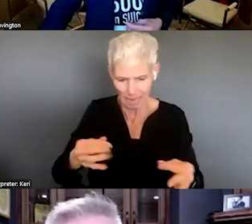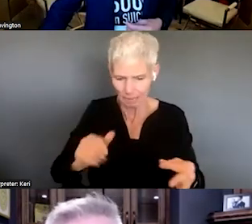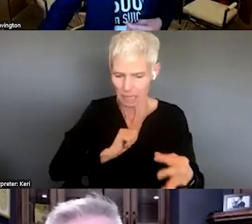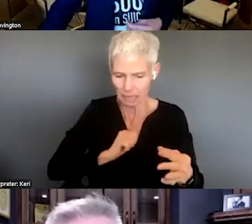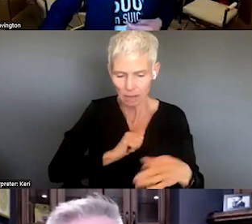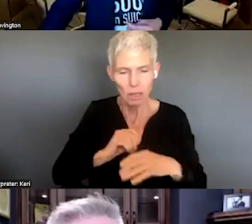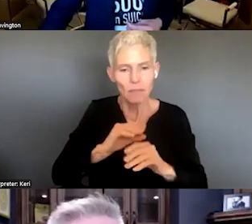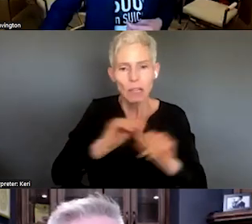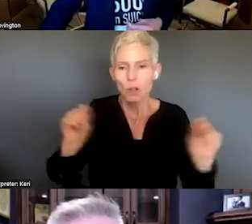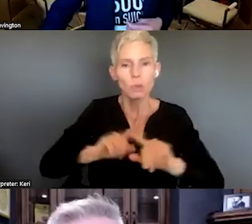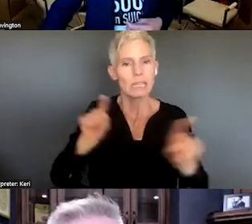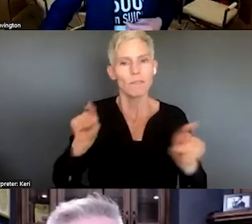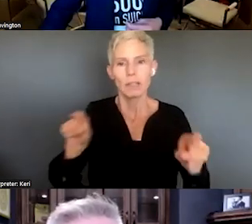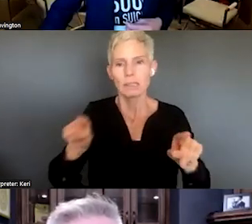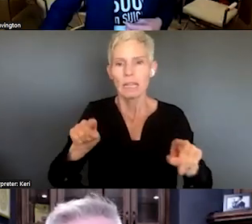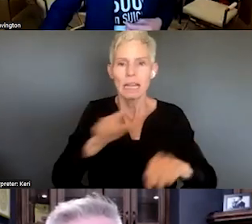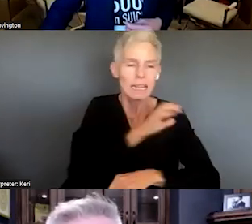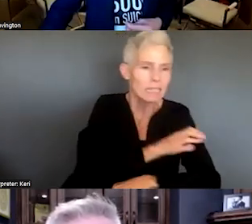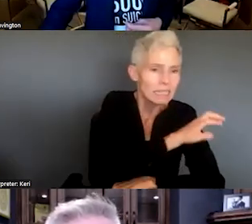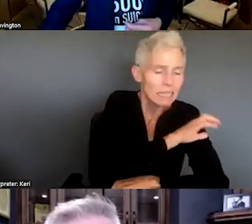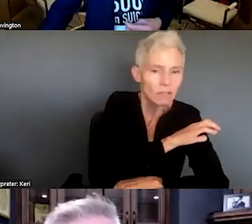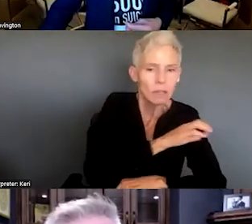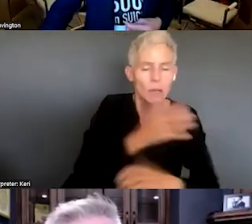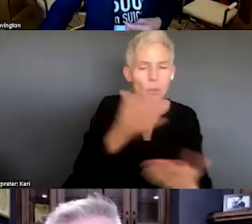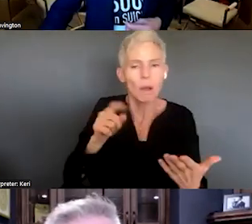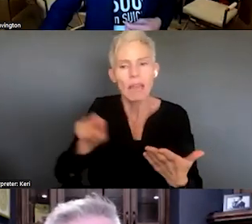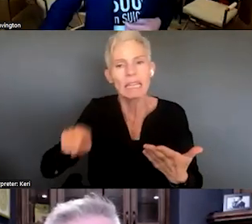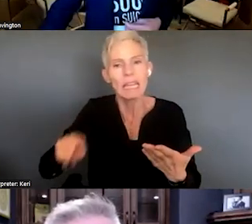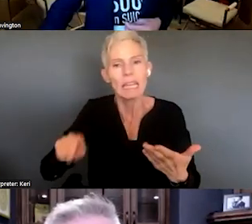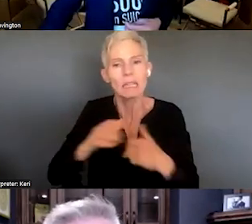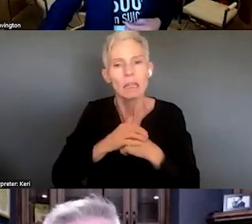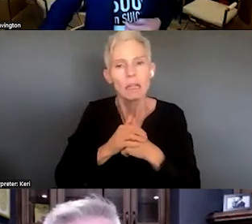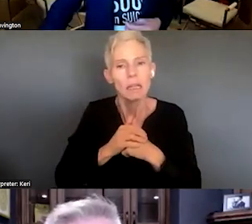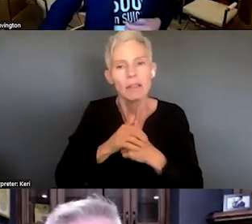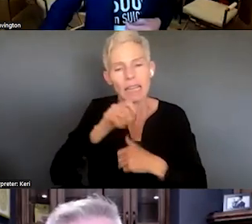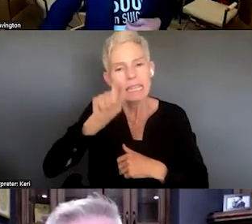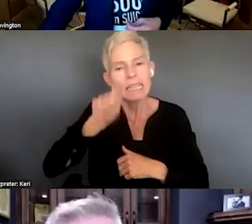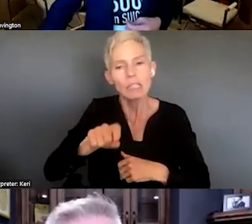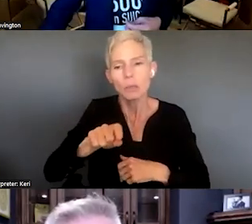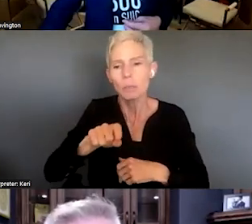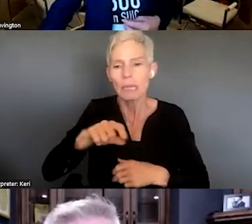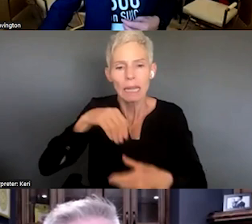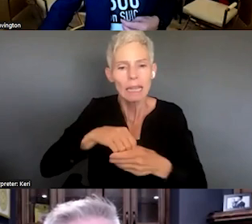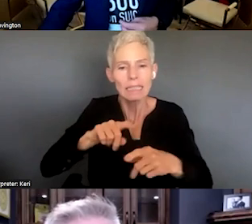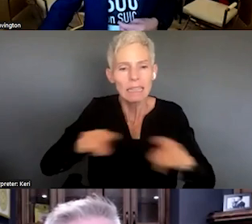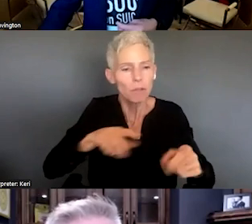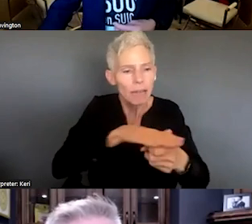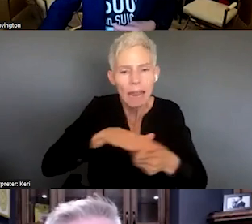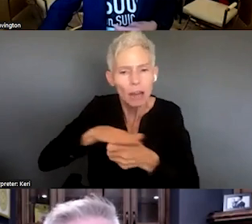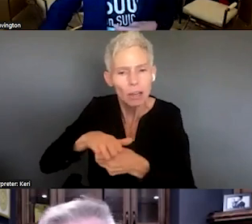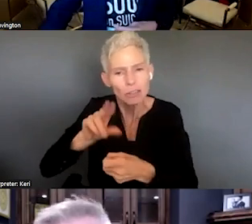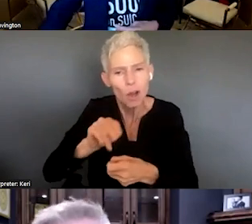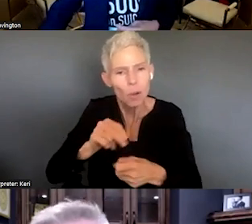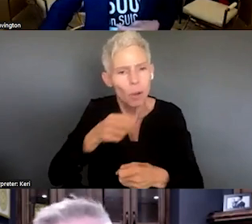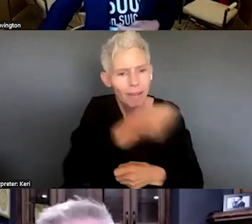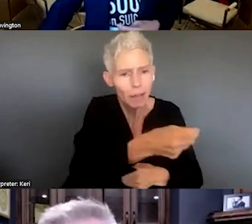really no distinction between them clinically and what they needed. Therefore, they didn't need to be in different spots. But what they did need,